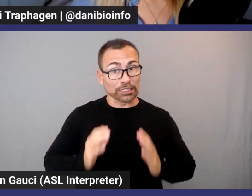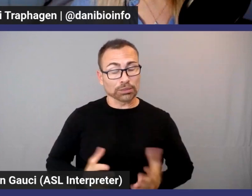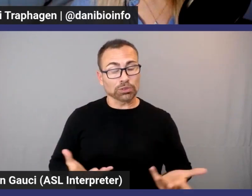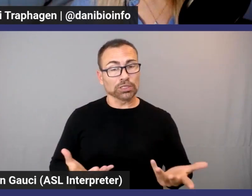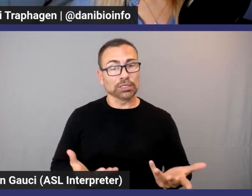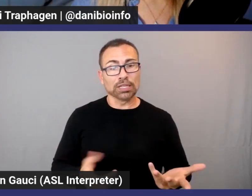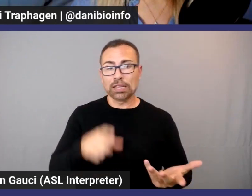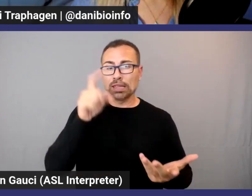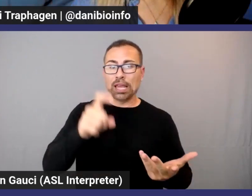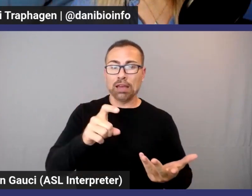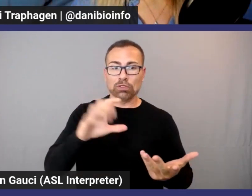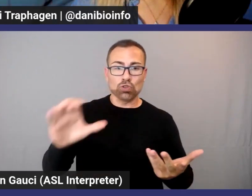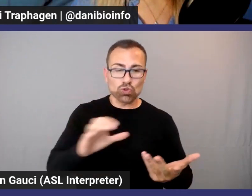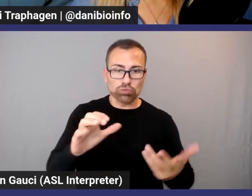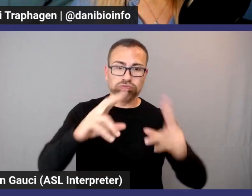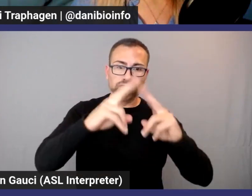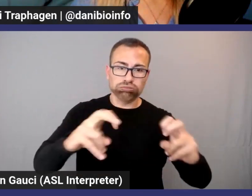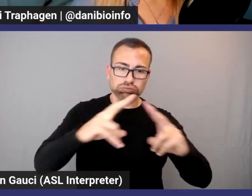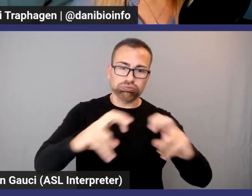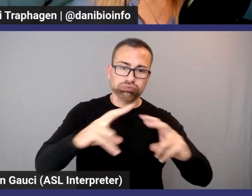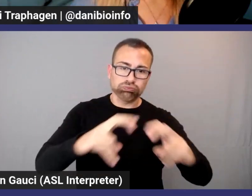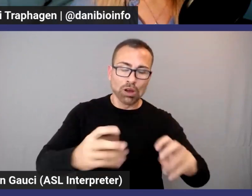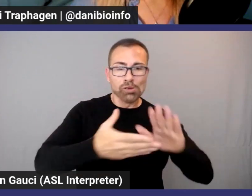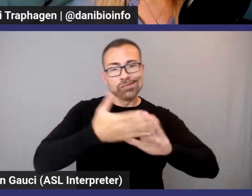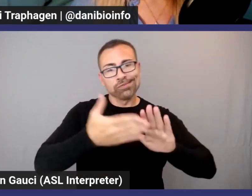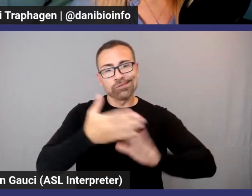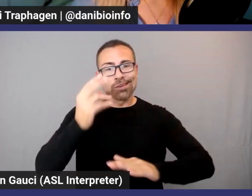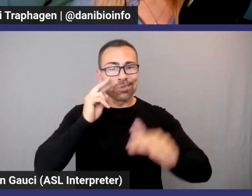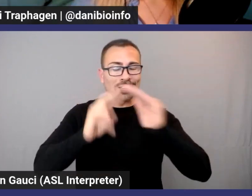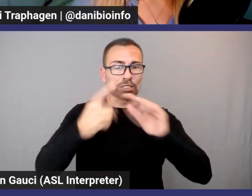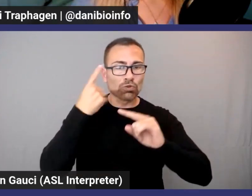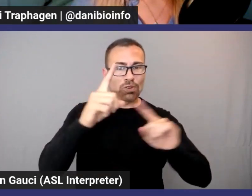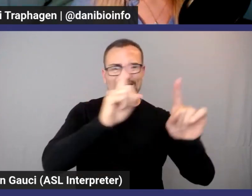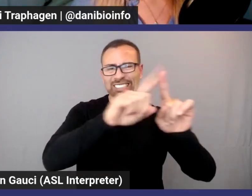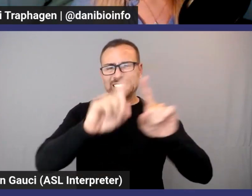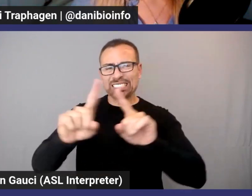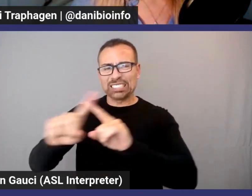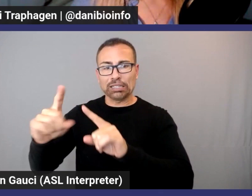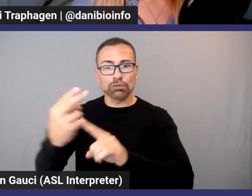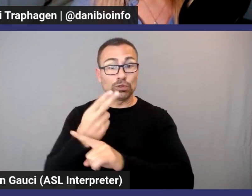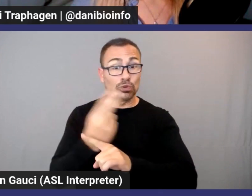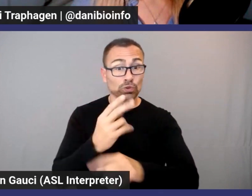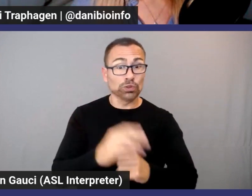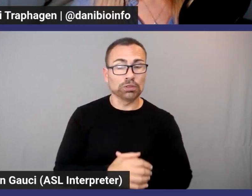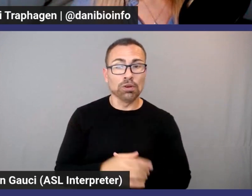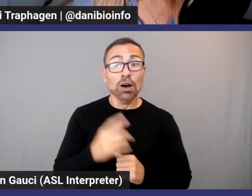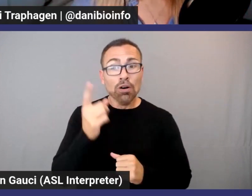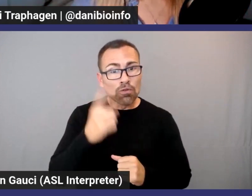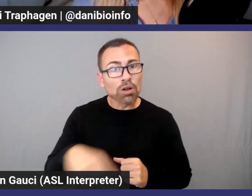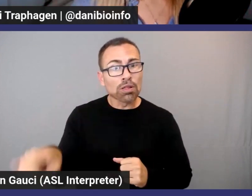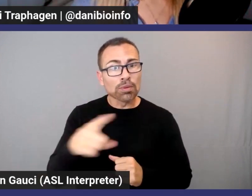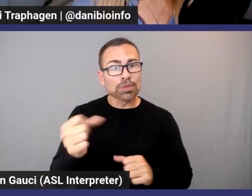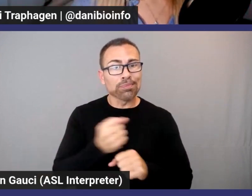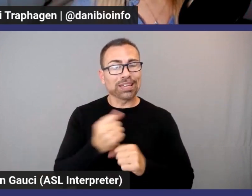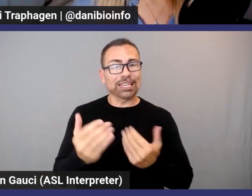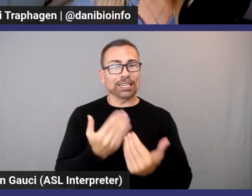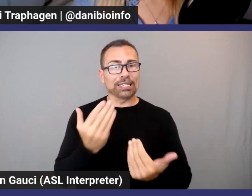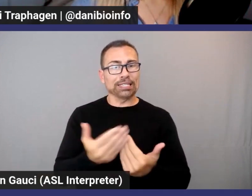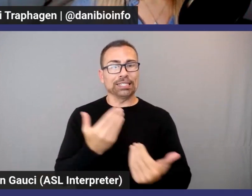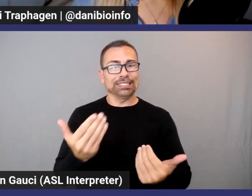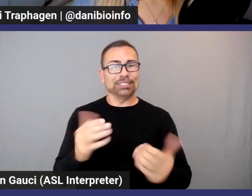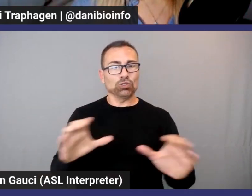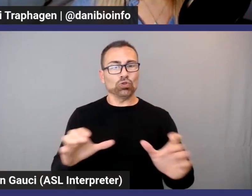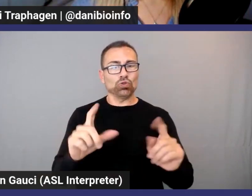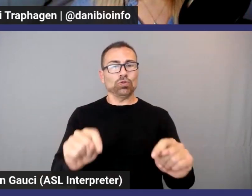have to do analysis, they have to run predictions on a variety of use cases. And in order for them to make it easy for them to do that